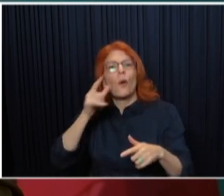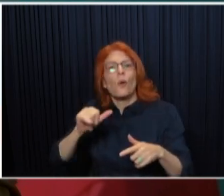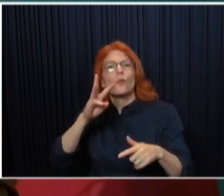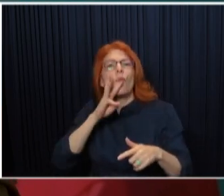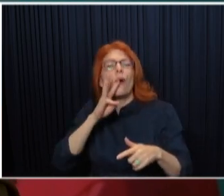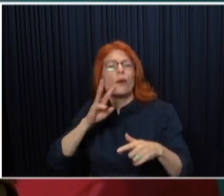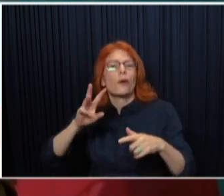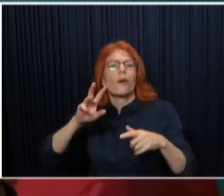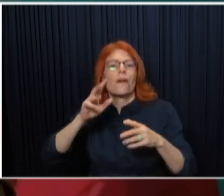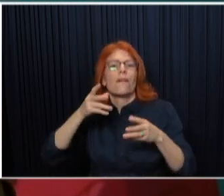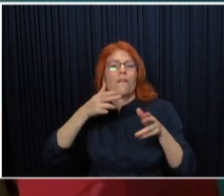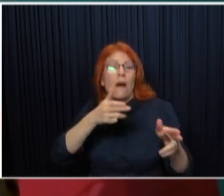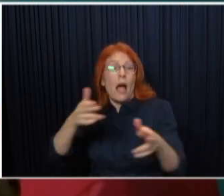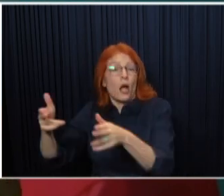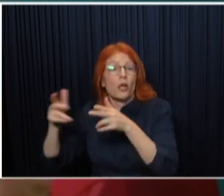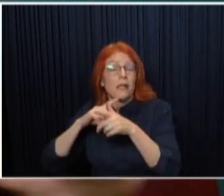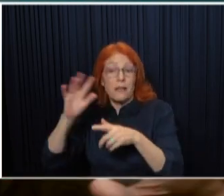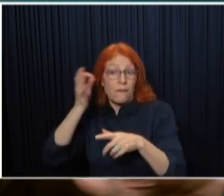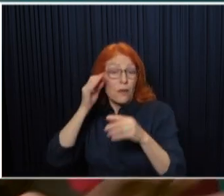on federal land.